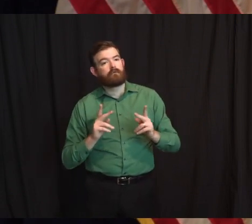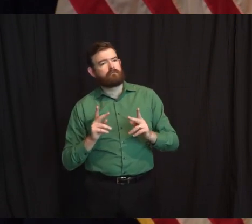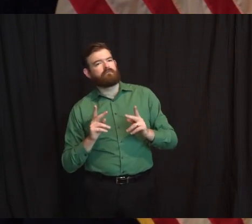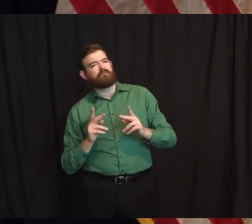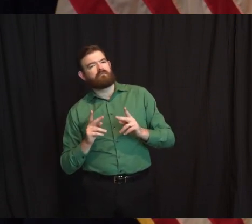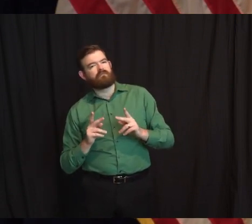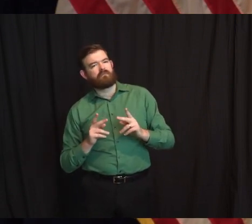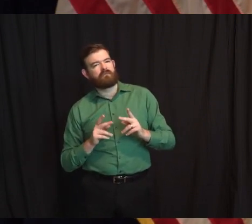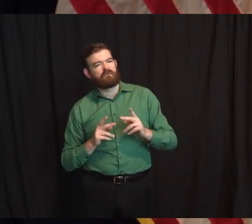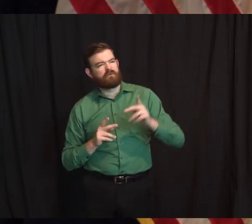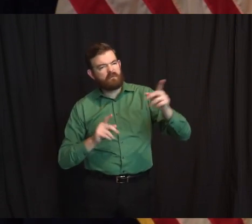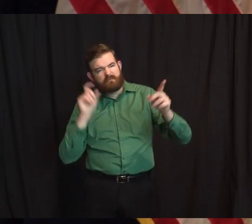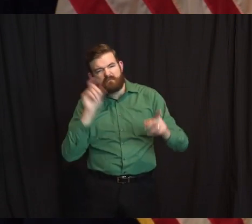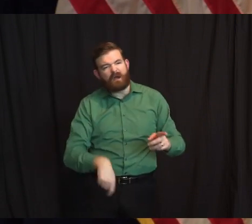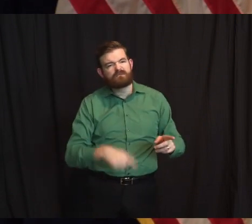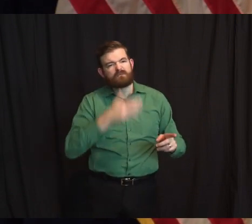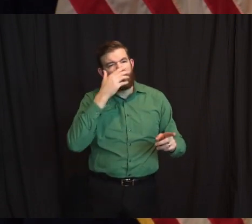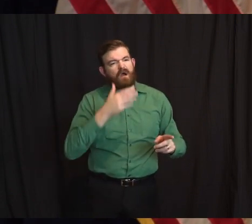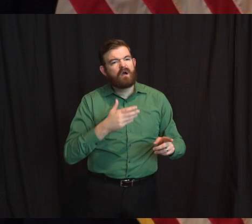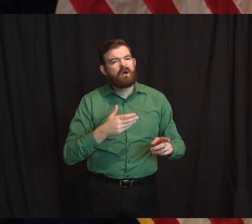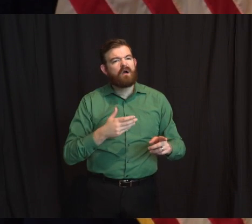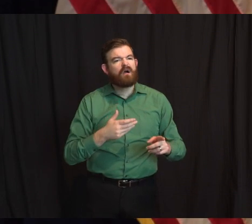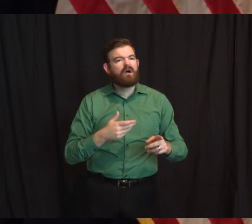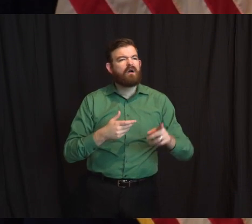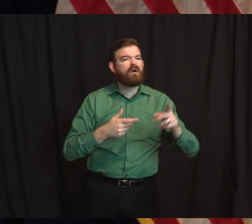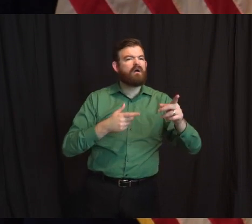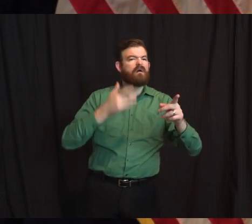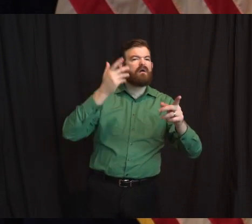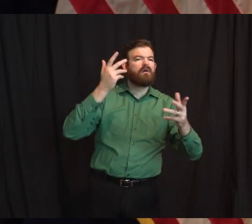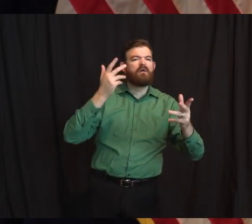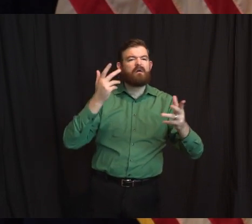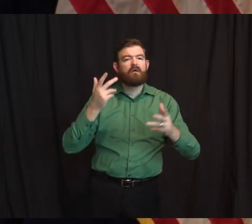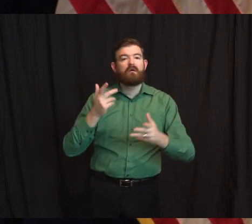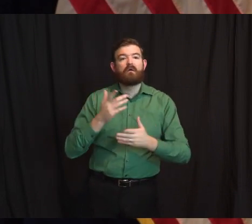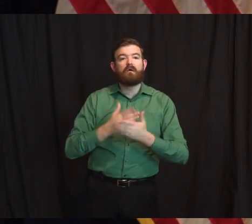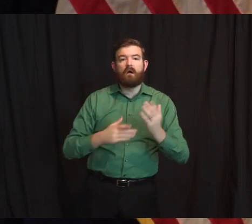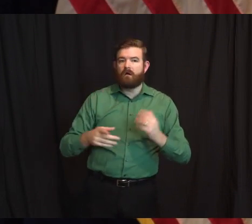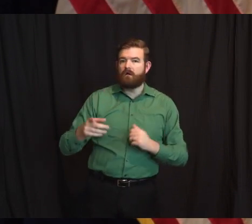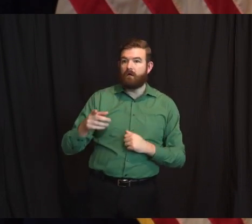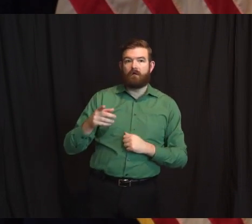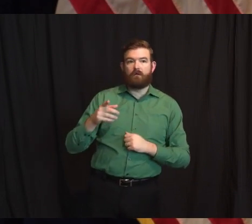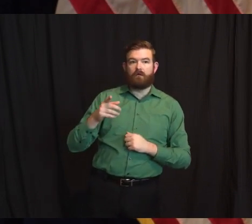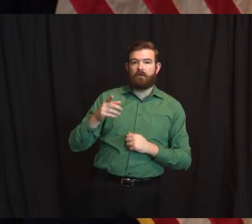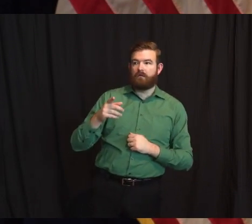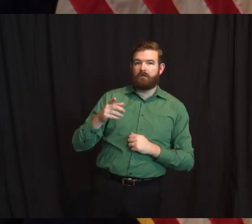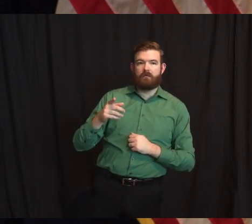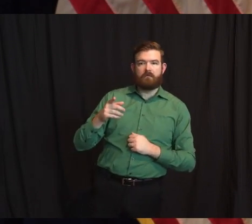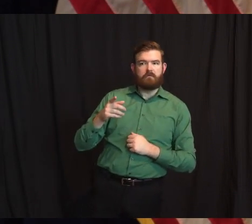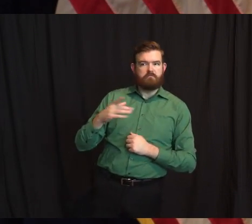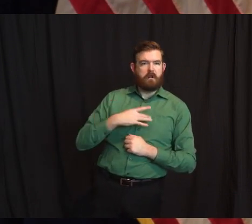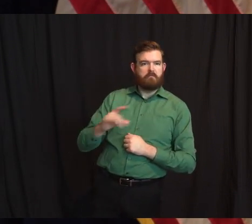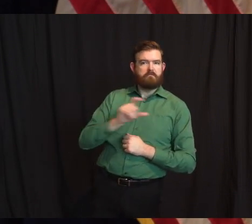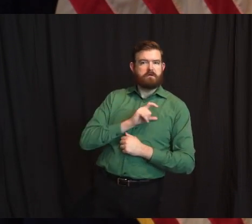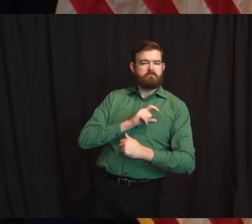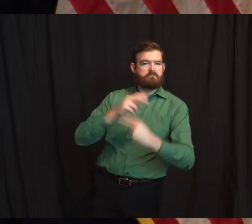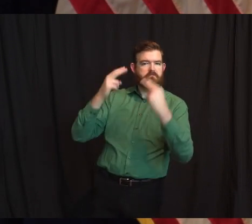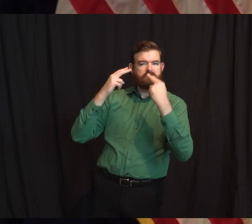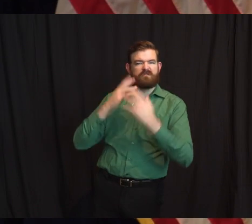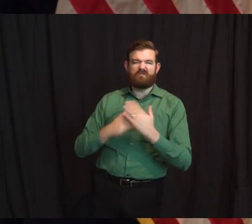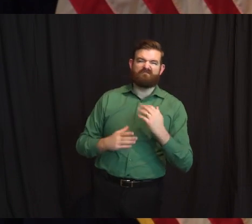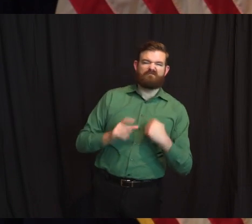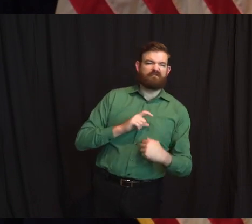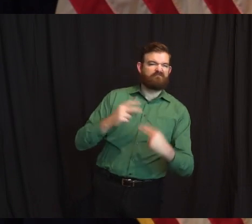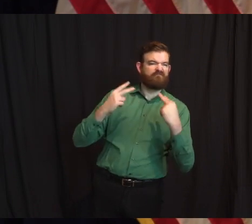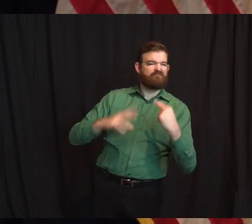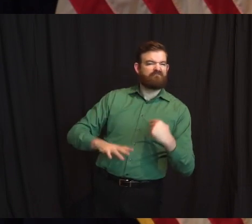got people who were glad that there were lots of police there to make sure people were wearing masks. The police are kind of in a tough